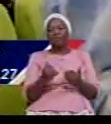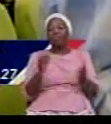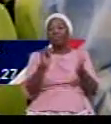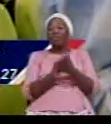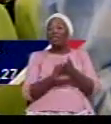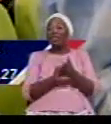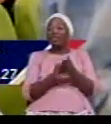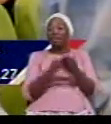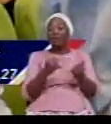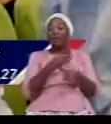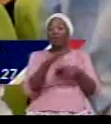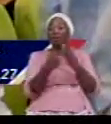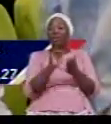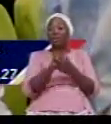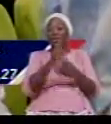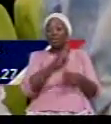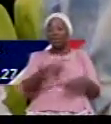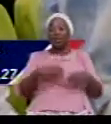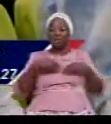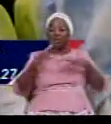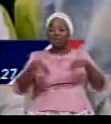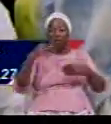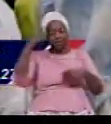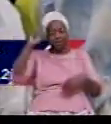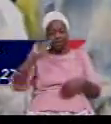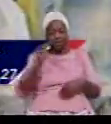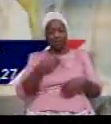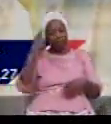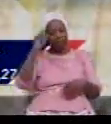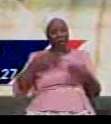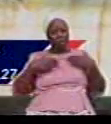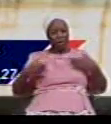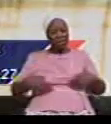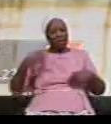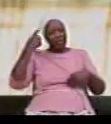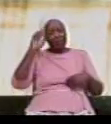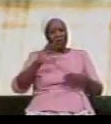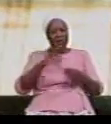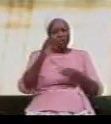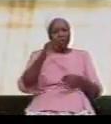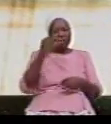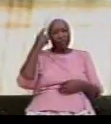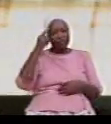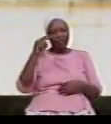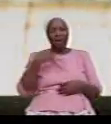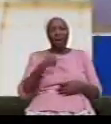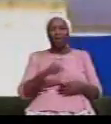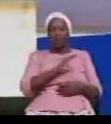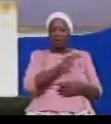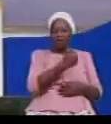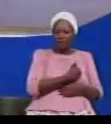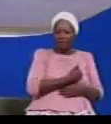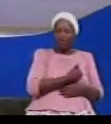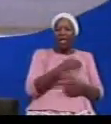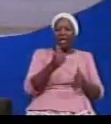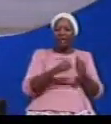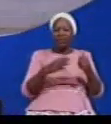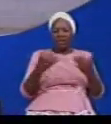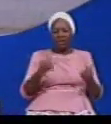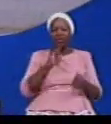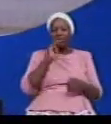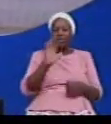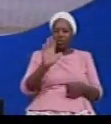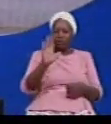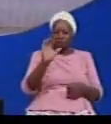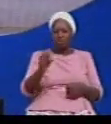the Lord has provided for our body, for our spirit, and for our soul, everything is now yours. Come.